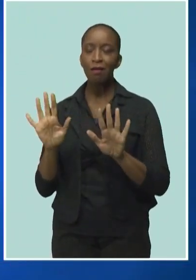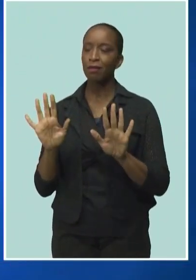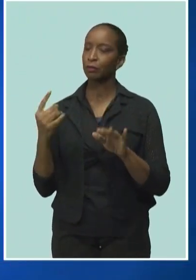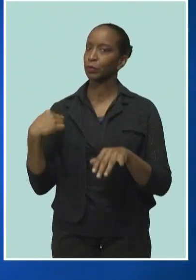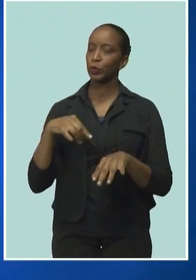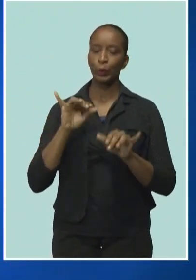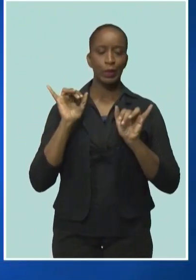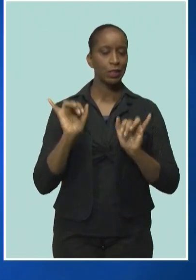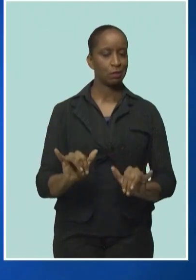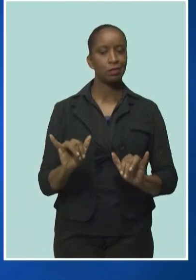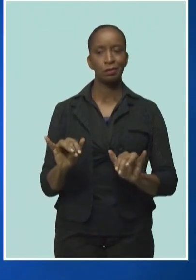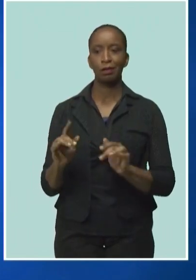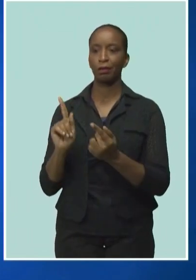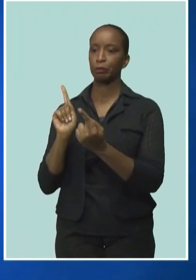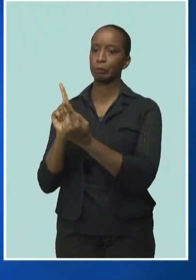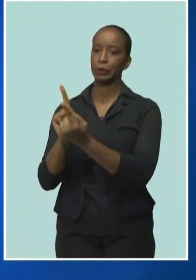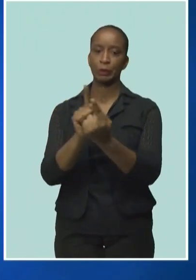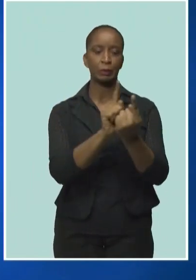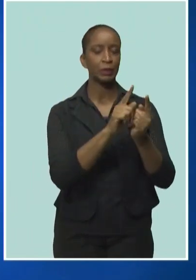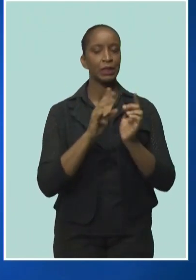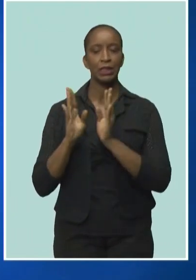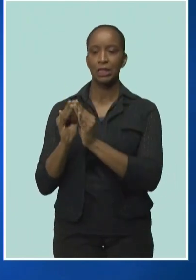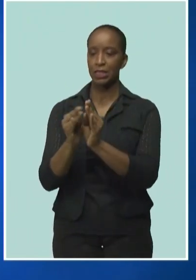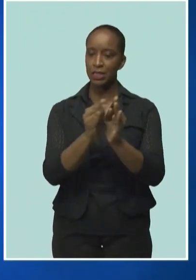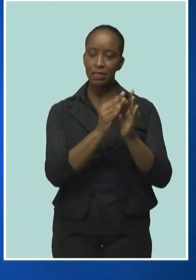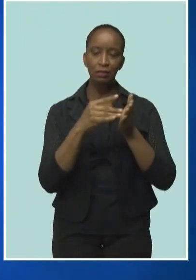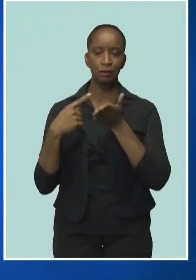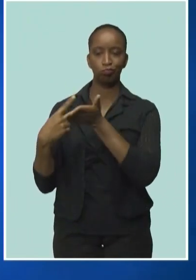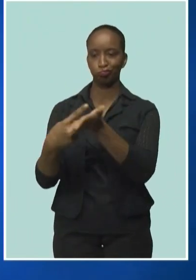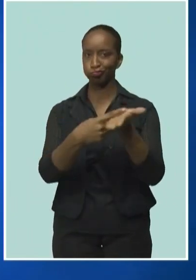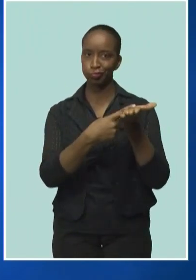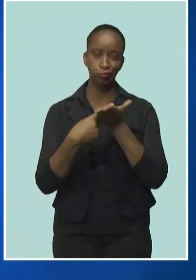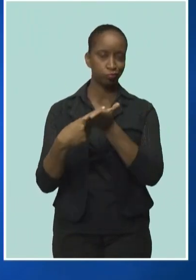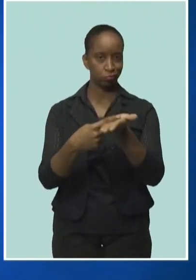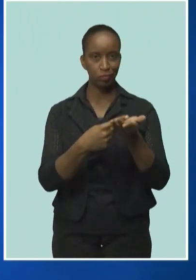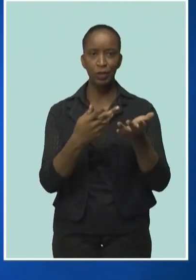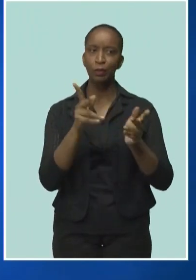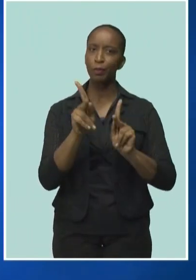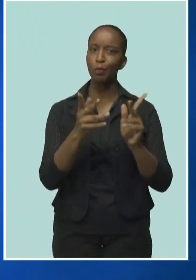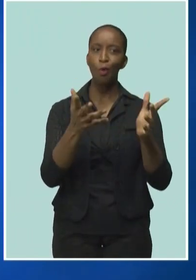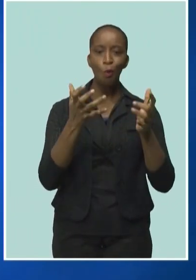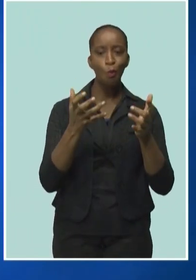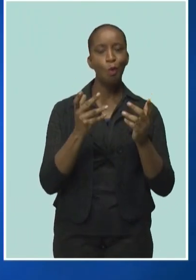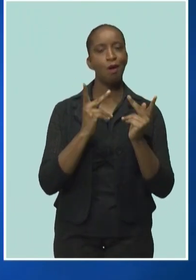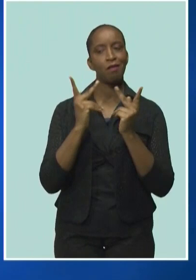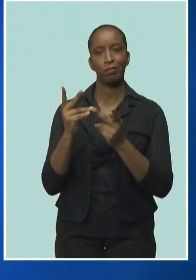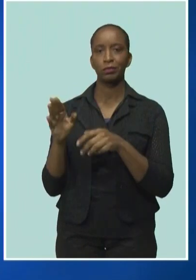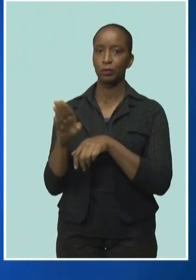evening because the destination is in demand and the meetings will continue.